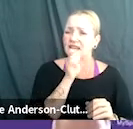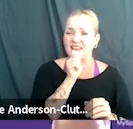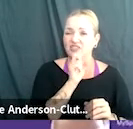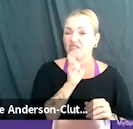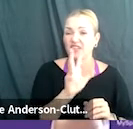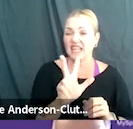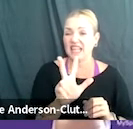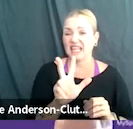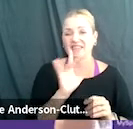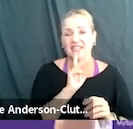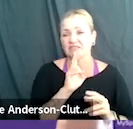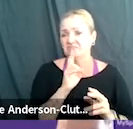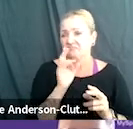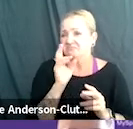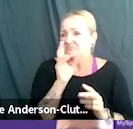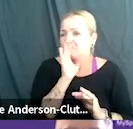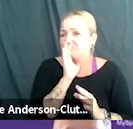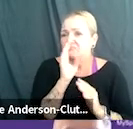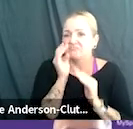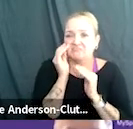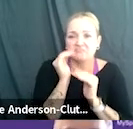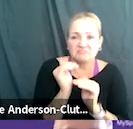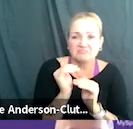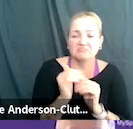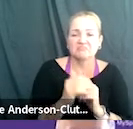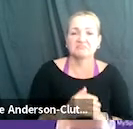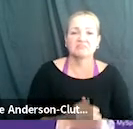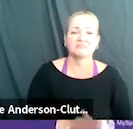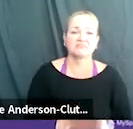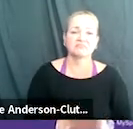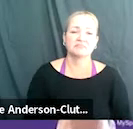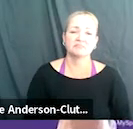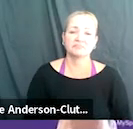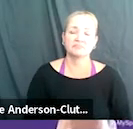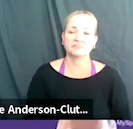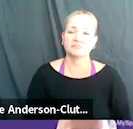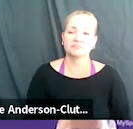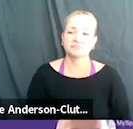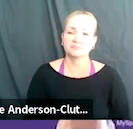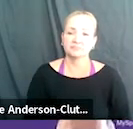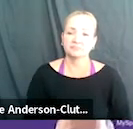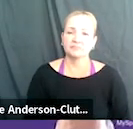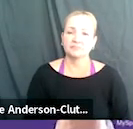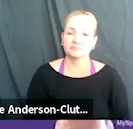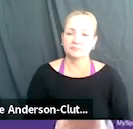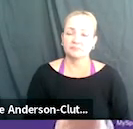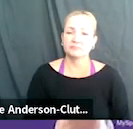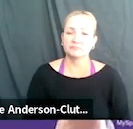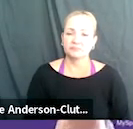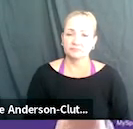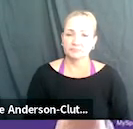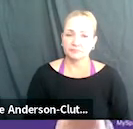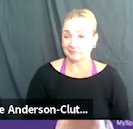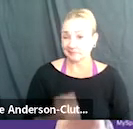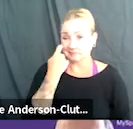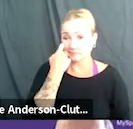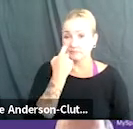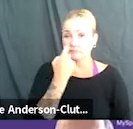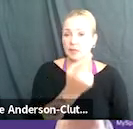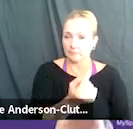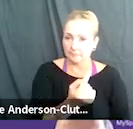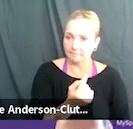So when I saw him this year, and I saw him in person initially at Victoria Hospital, so we were able to get his height and